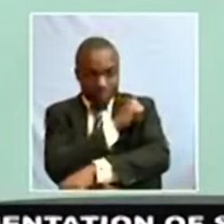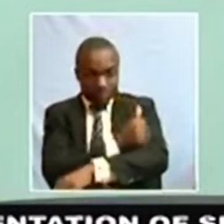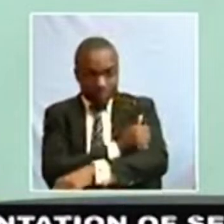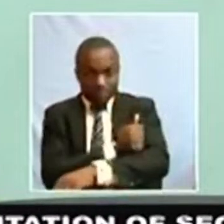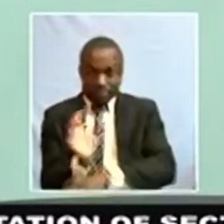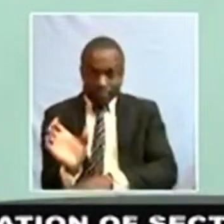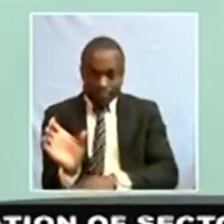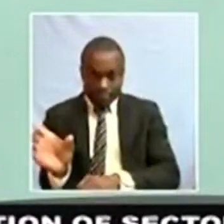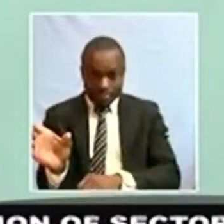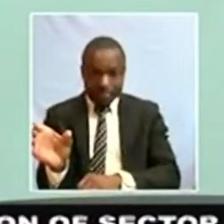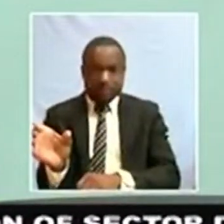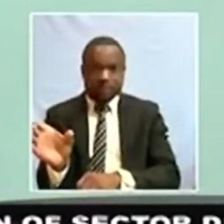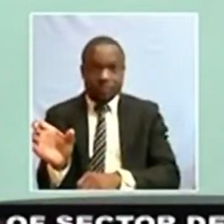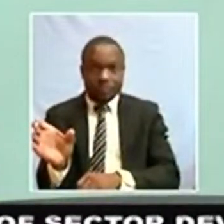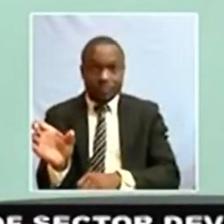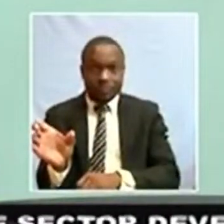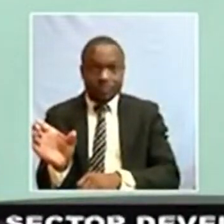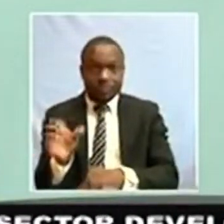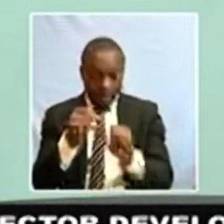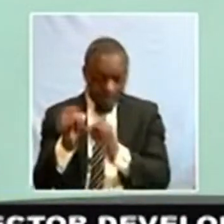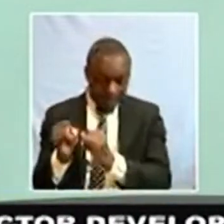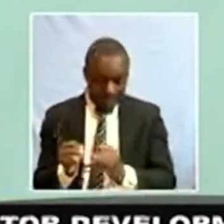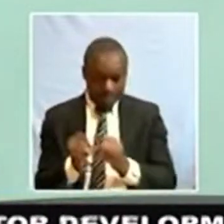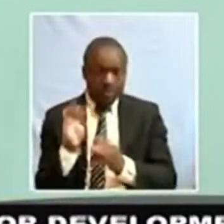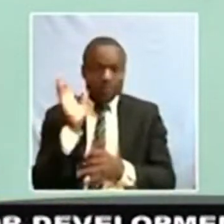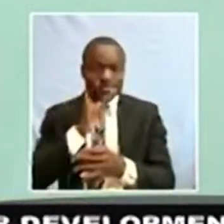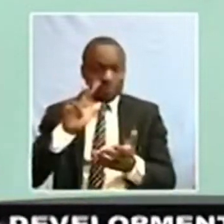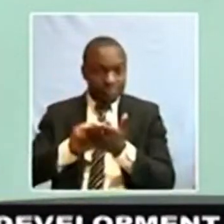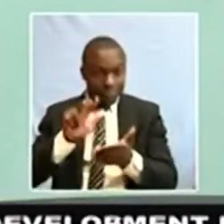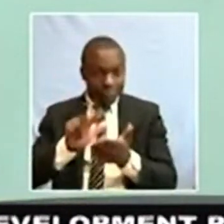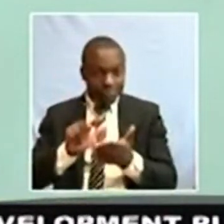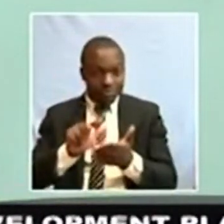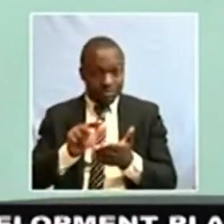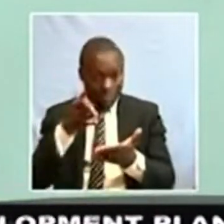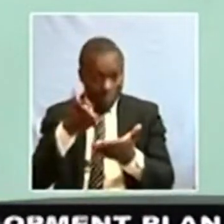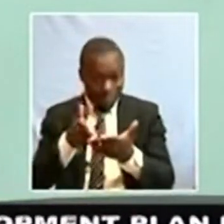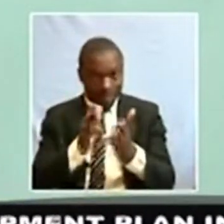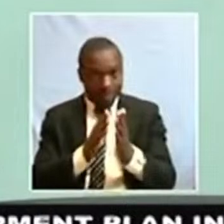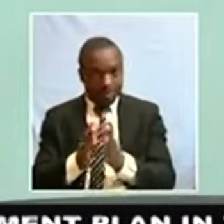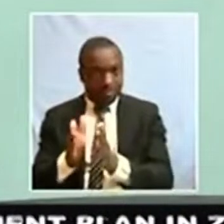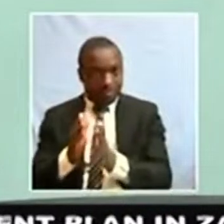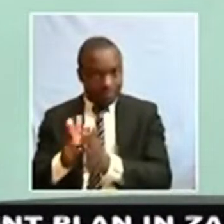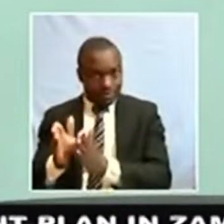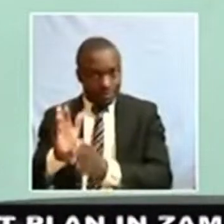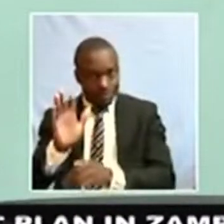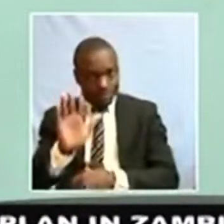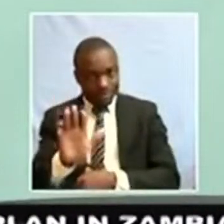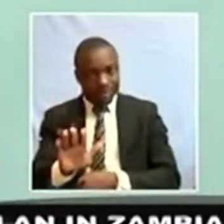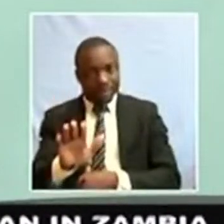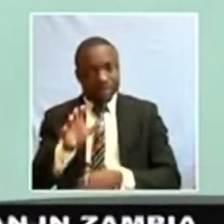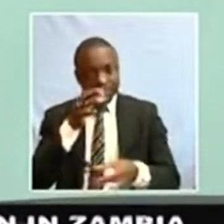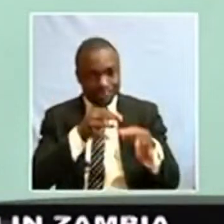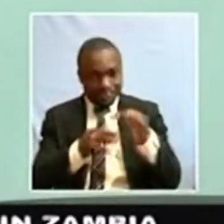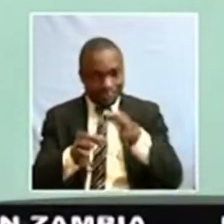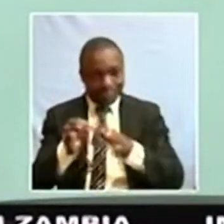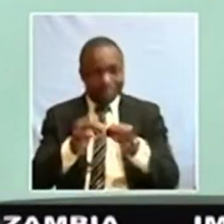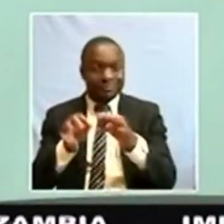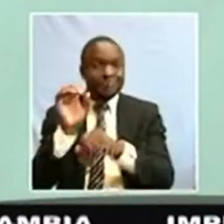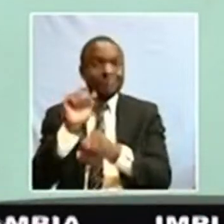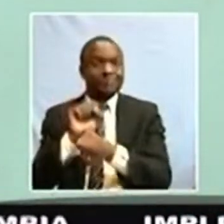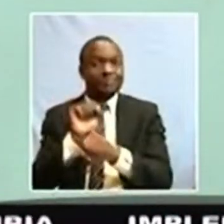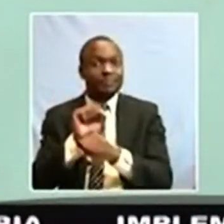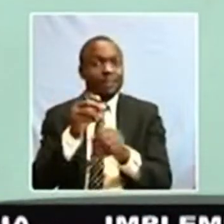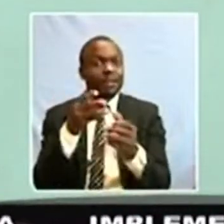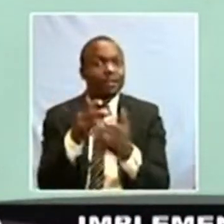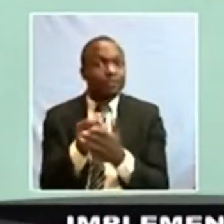plans were approved for implementation. These plans clarified, among others, the functions,